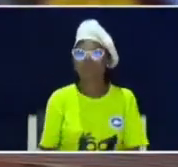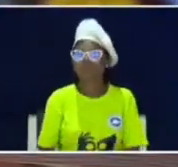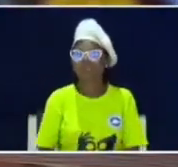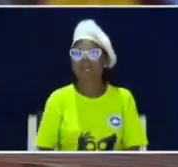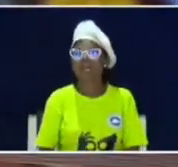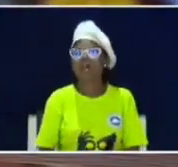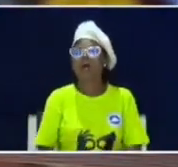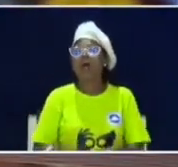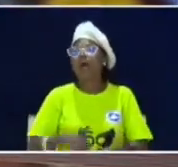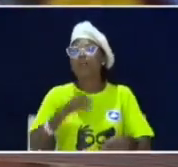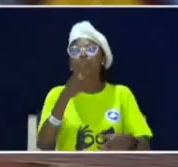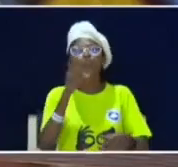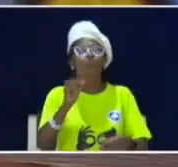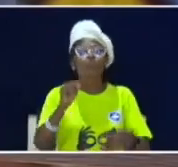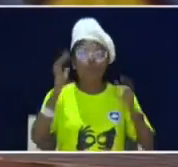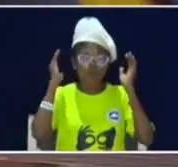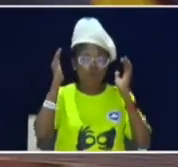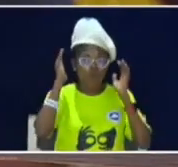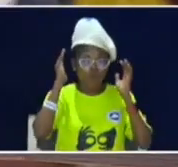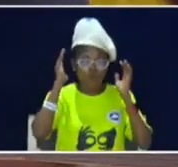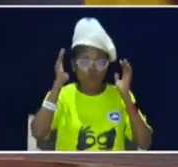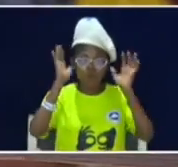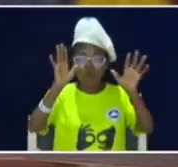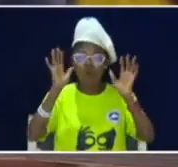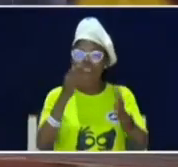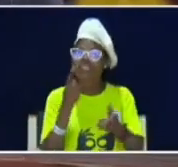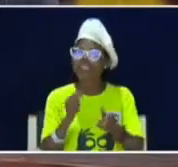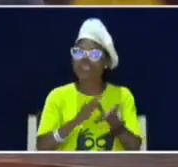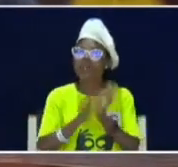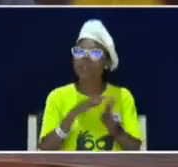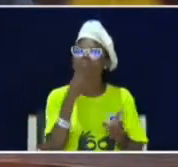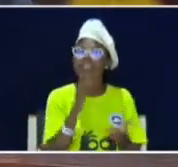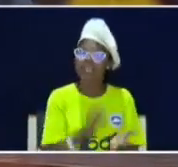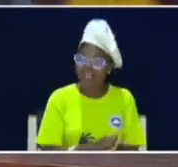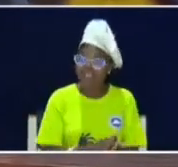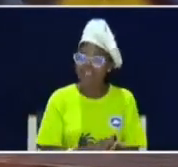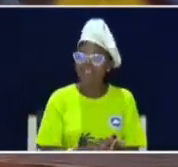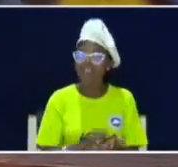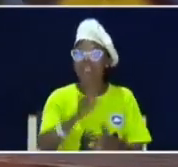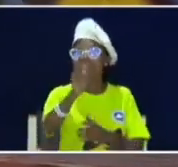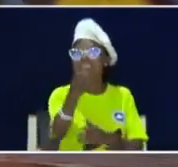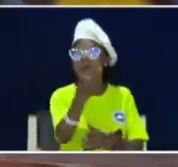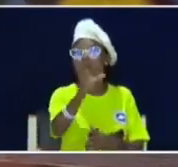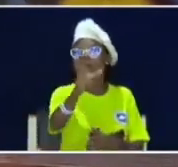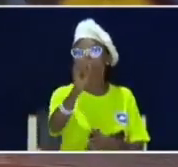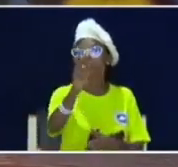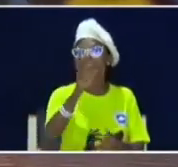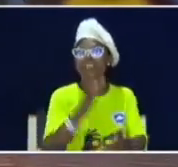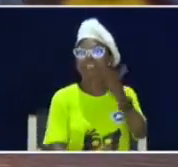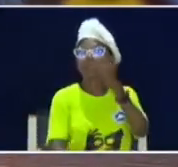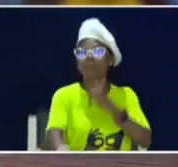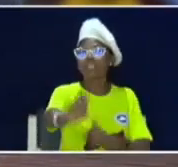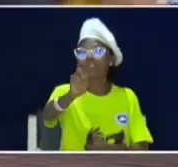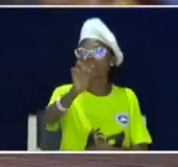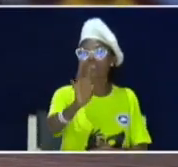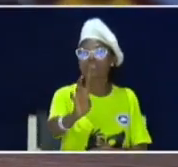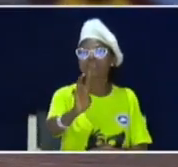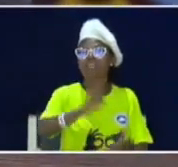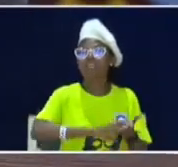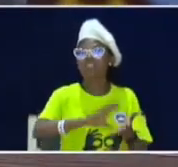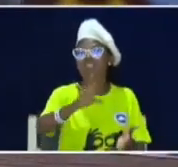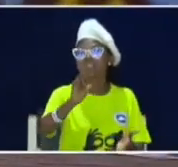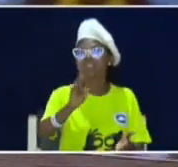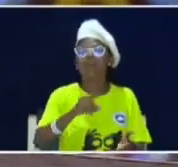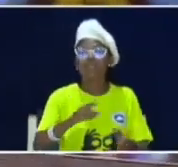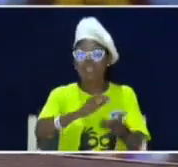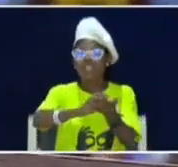Much wonder the Bible tells us in 2 Corinthians chapter 6 and verse 17. 2 Corinthians chapter 6 and verse 17 says, separate you from